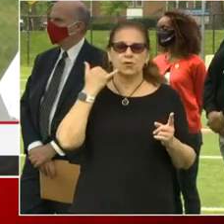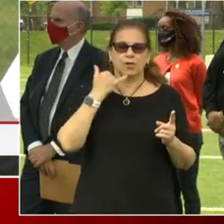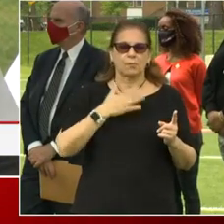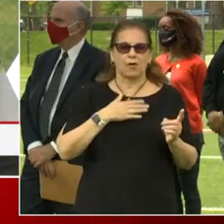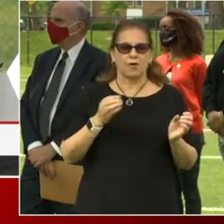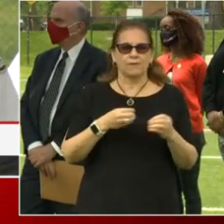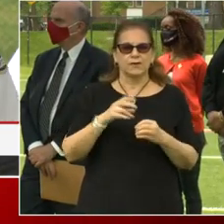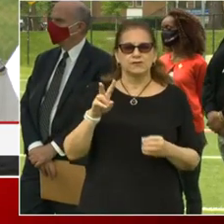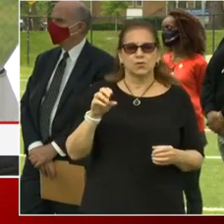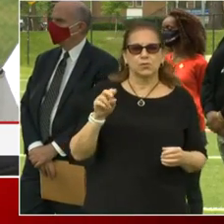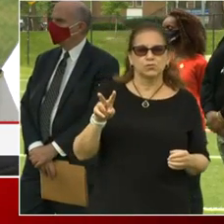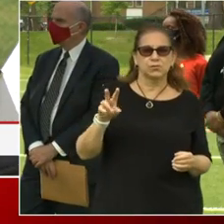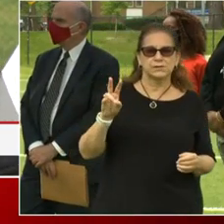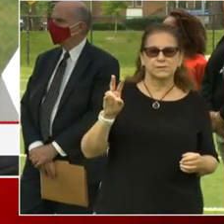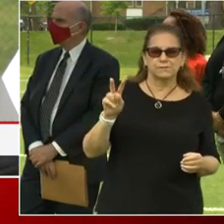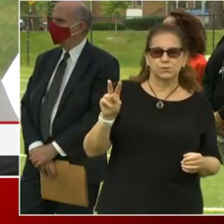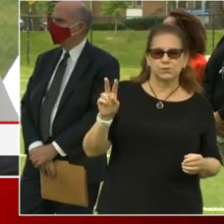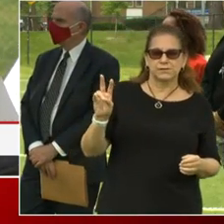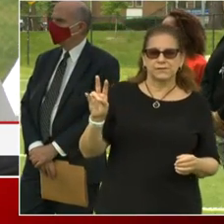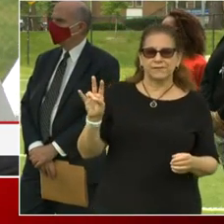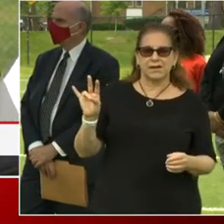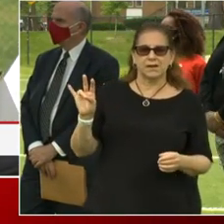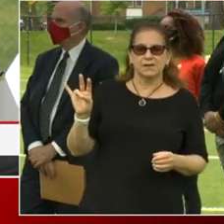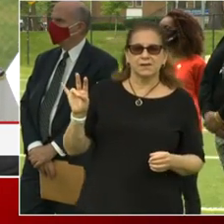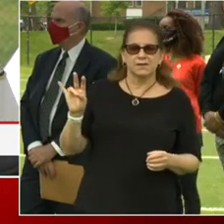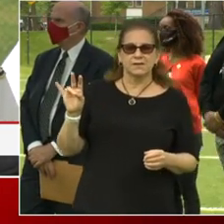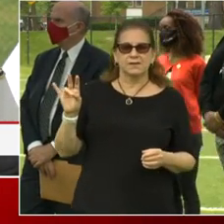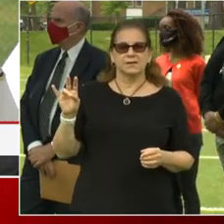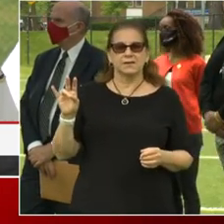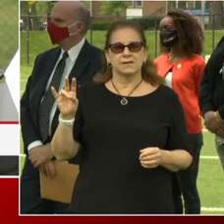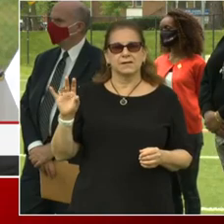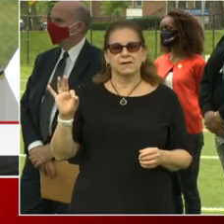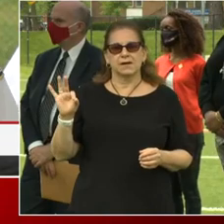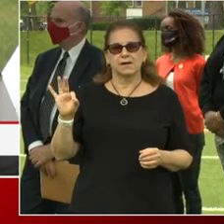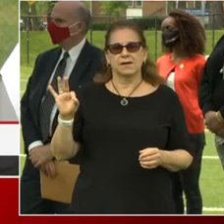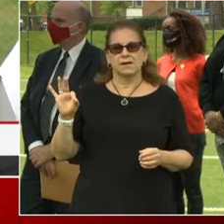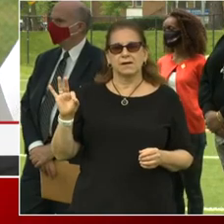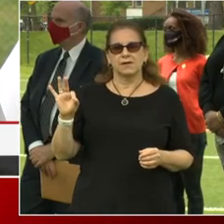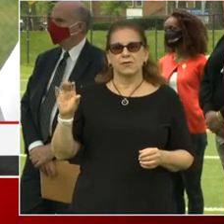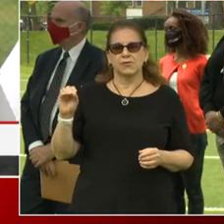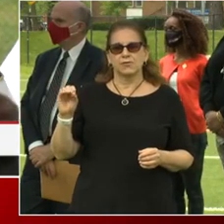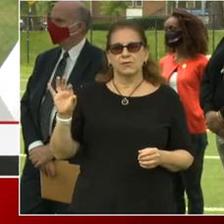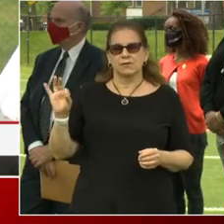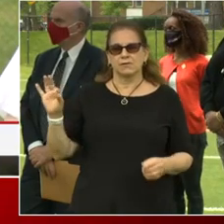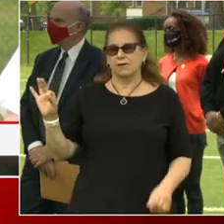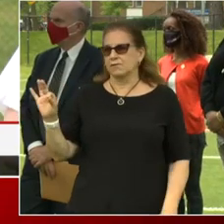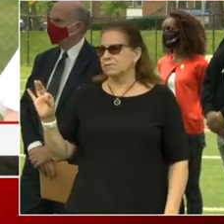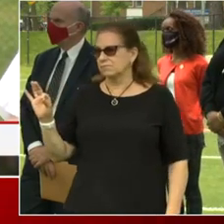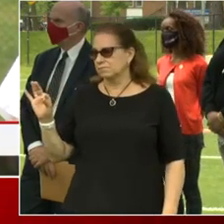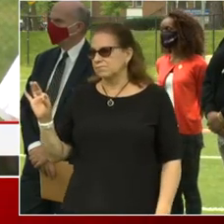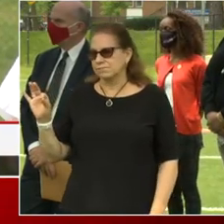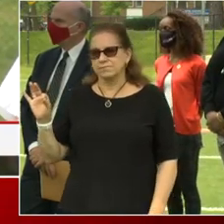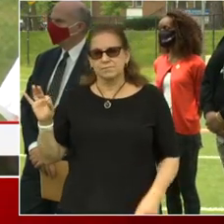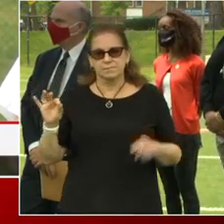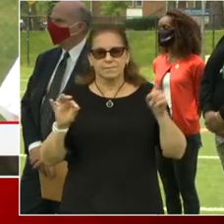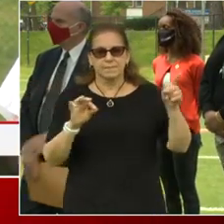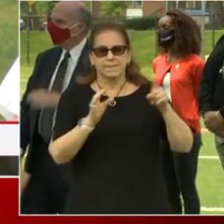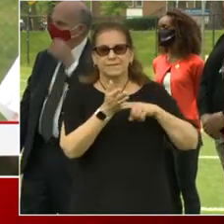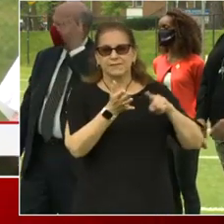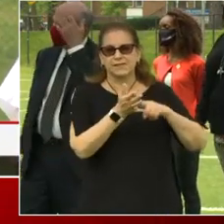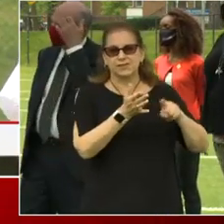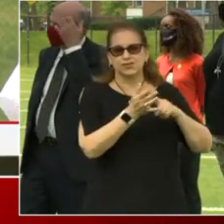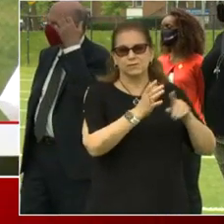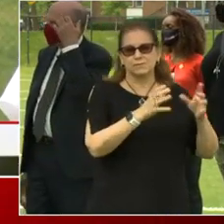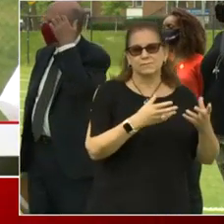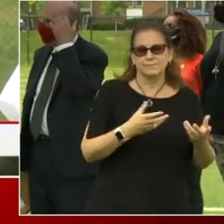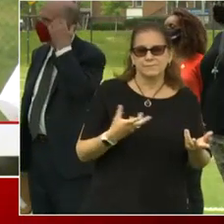202-727-9099 or text us anonymously at 50411. To answer your question, Lou, the bottom line is we don't want to do anything